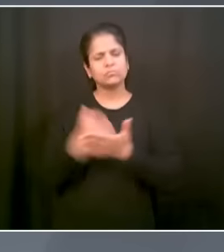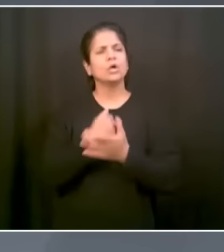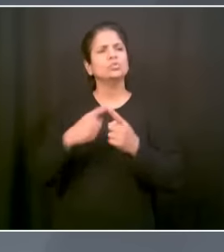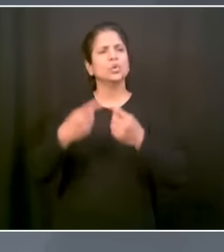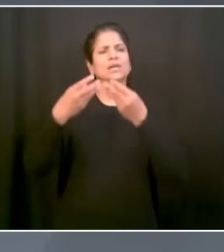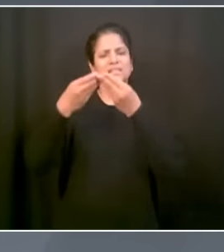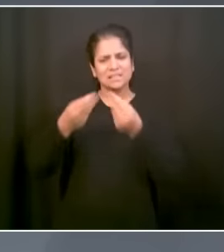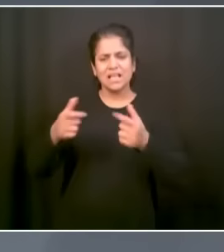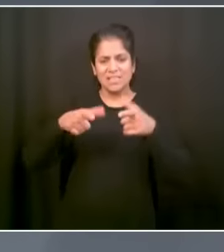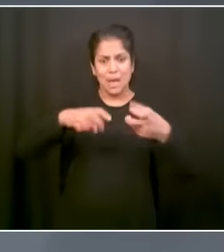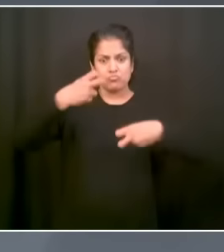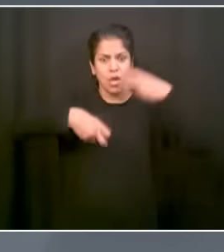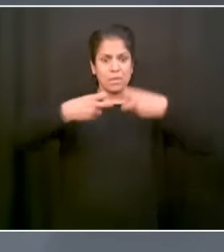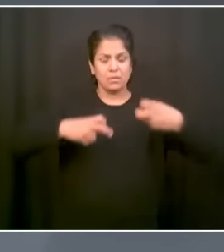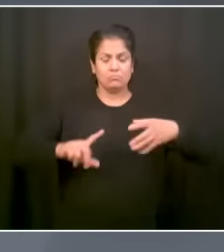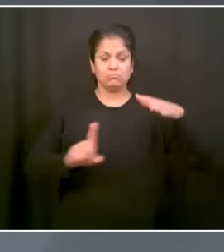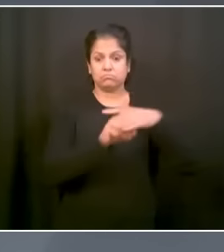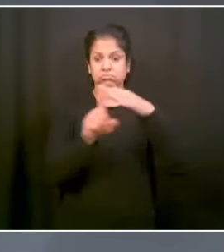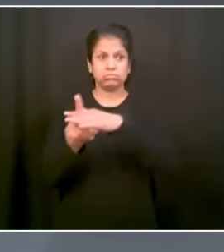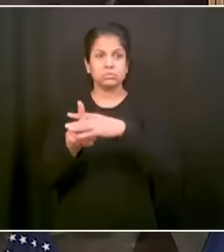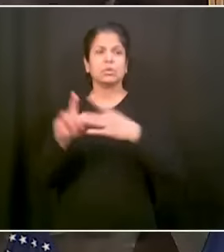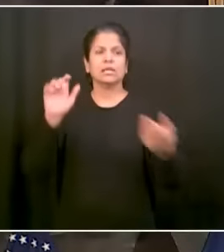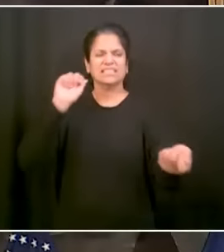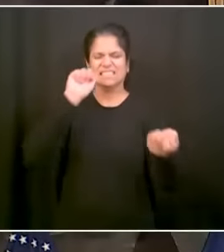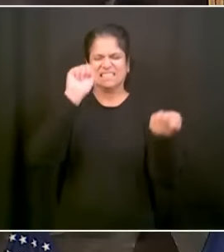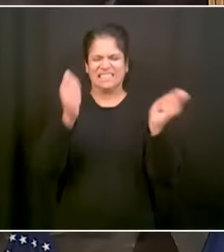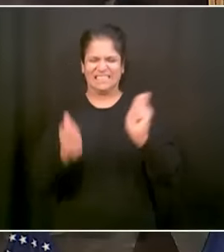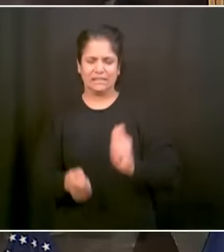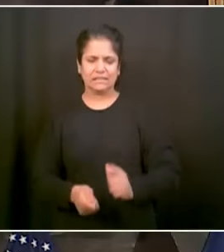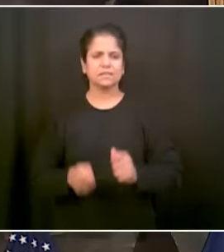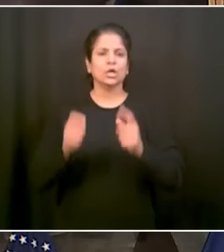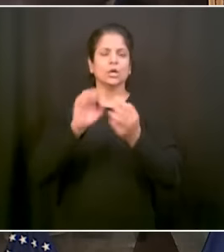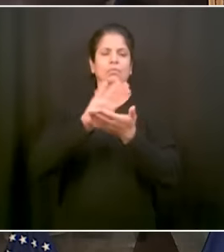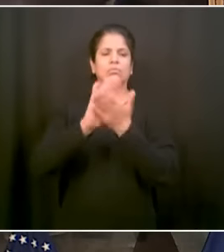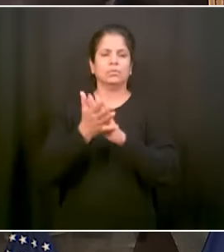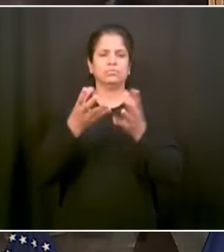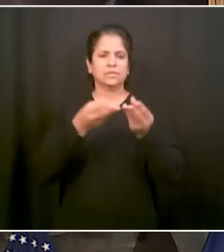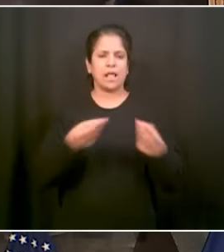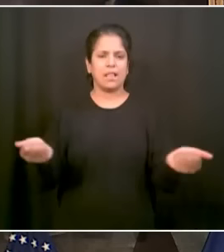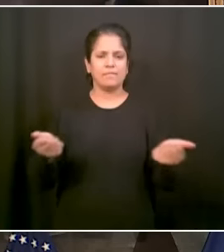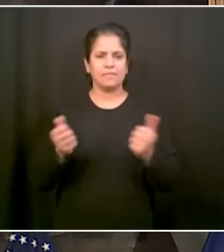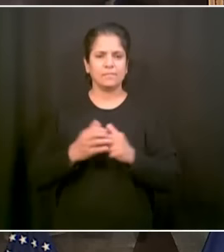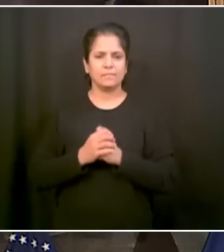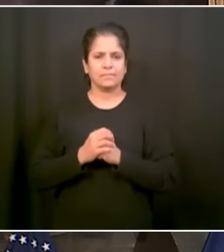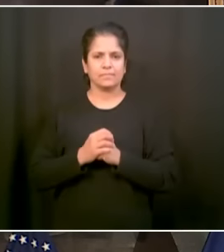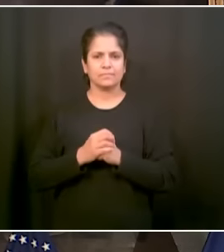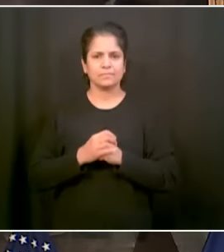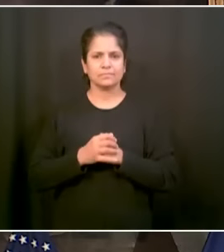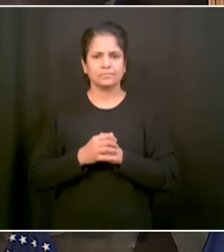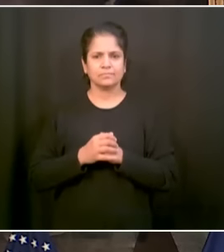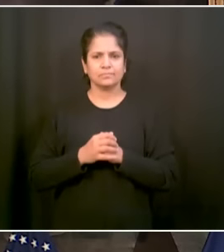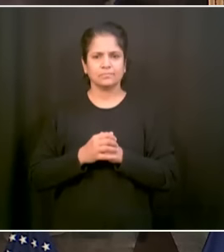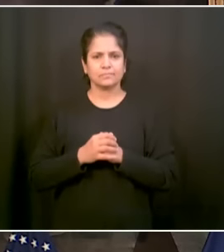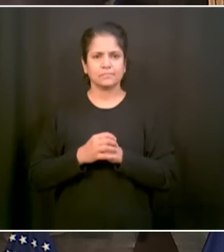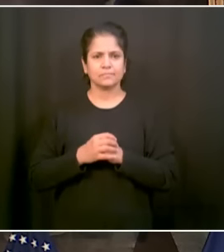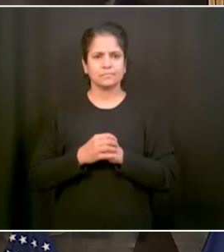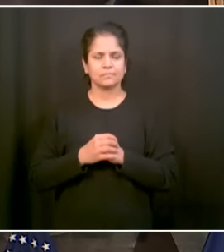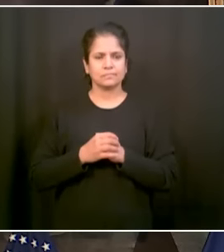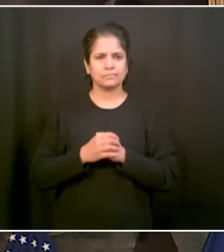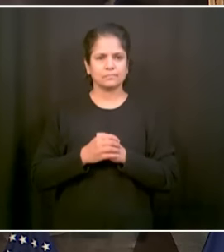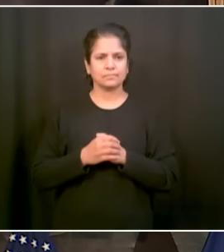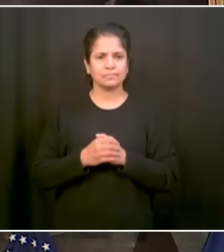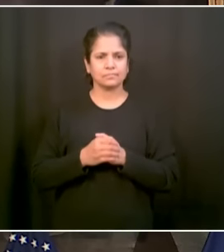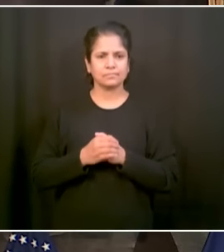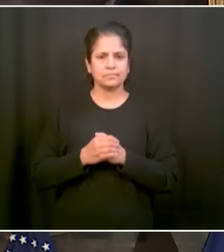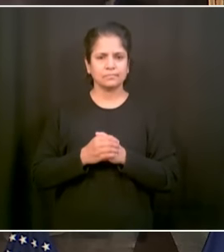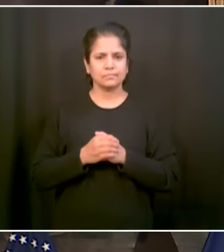that the city has been denied for many years. In particular that you would want to see the state perhaps pick up the tab for here in New York City to help, fix